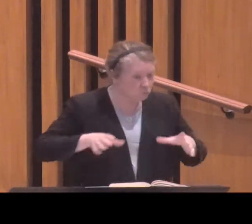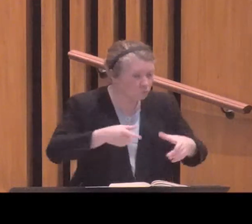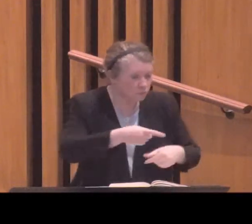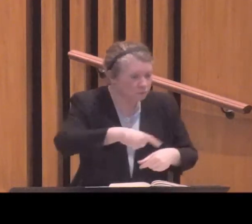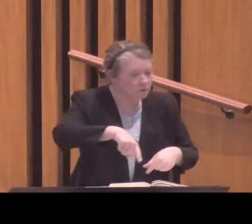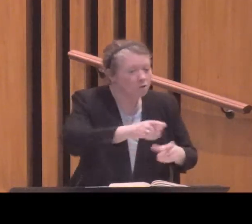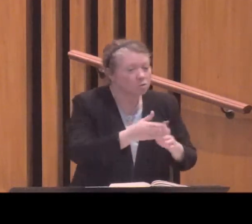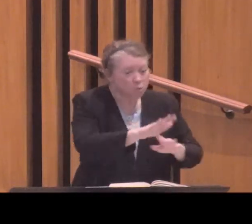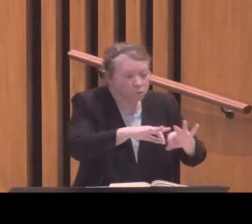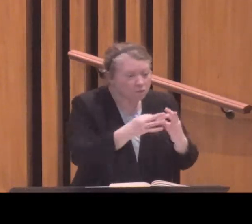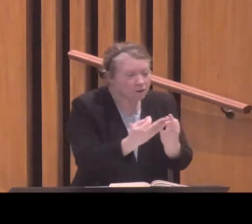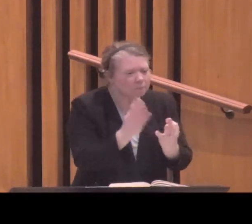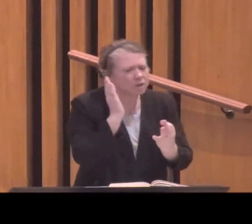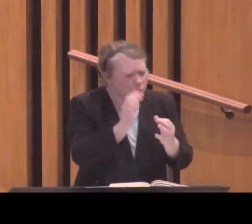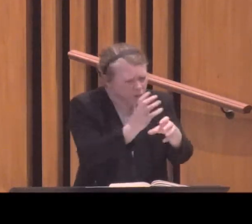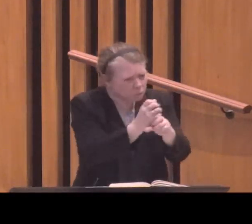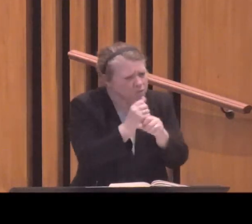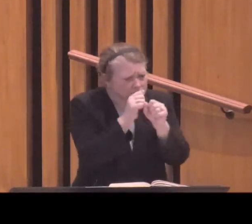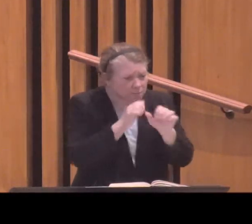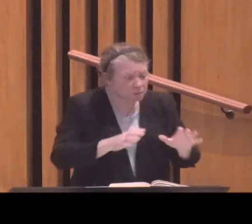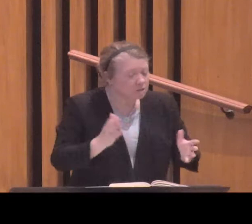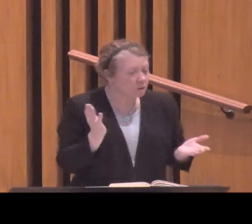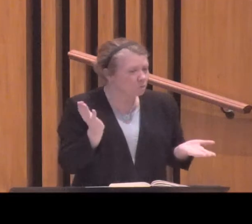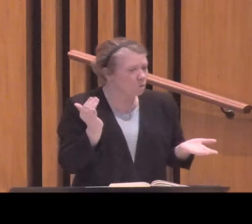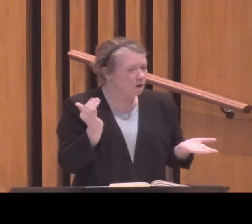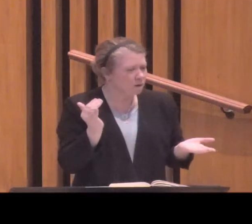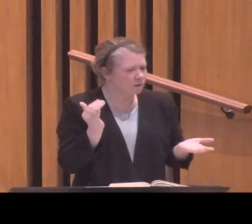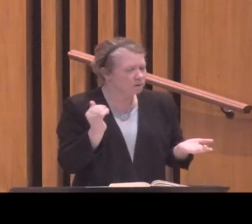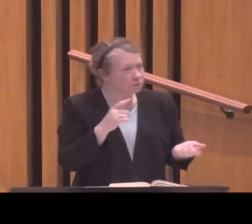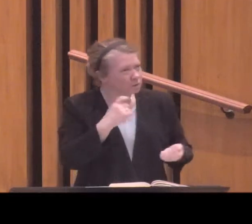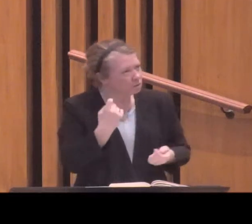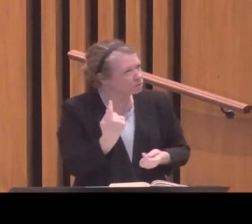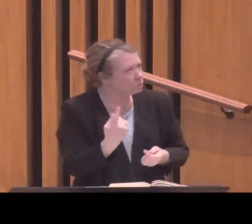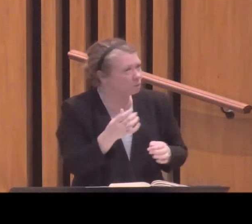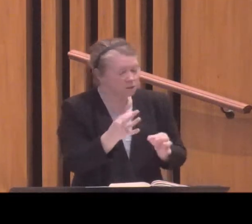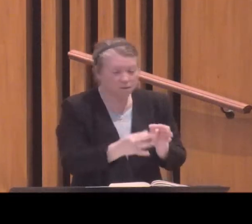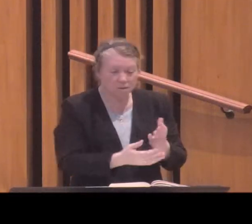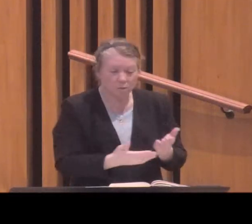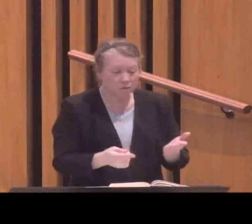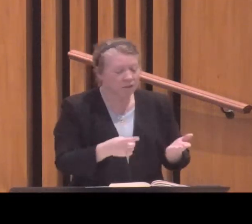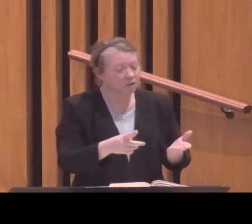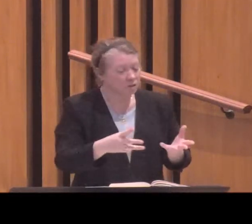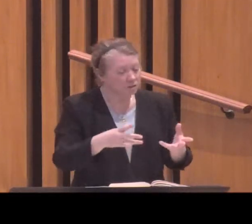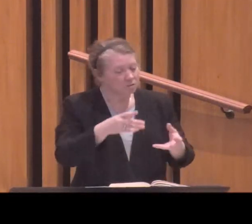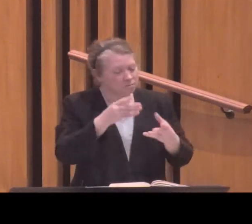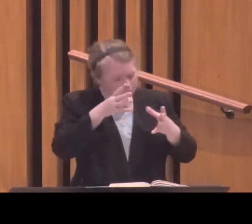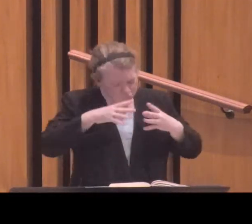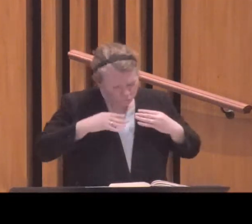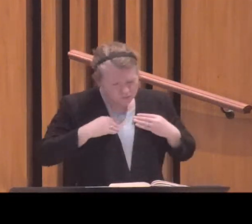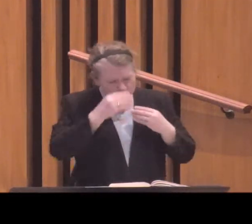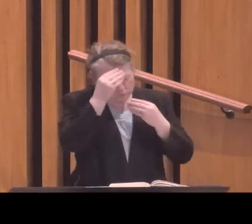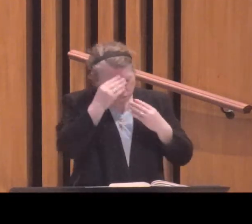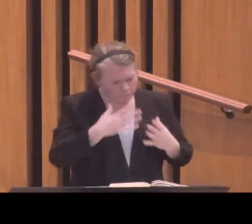this because you obeyed my command. The word of the Lord.